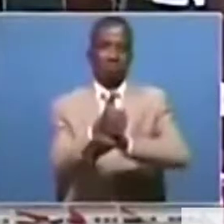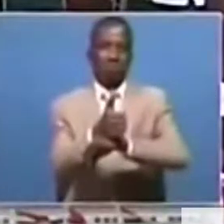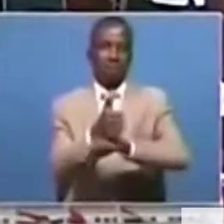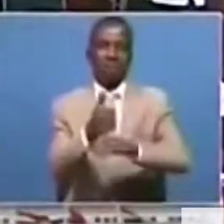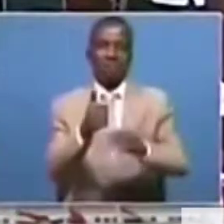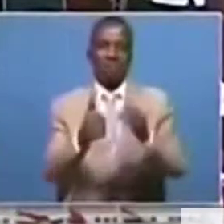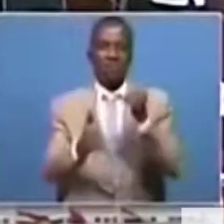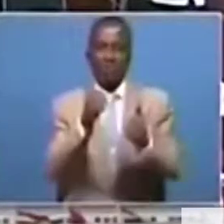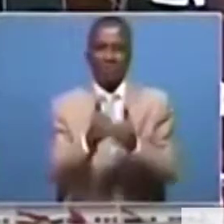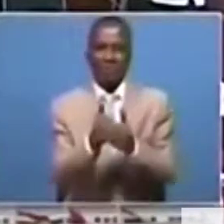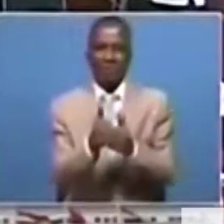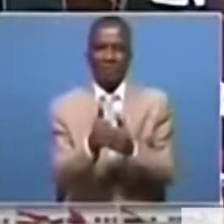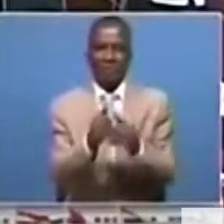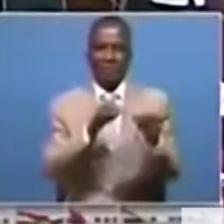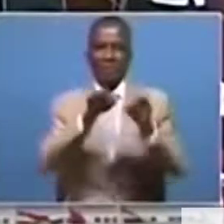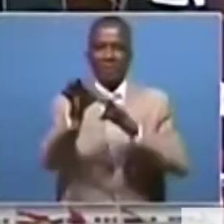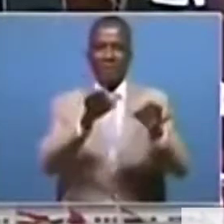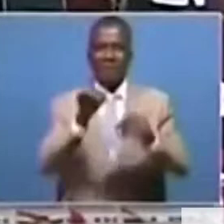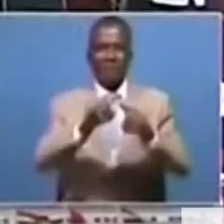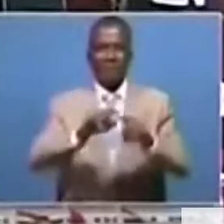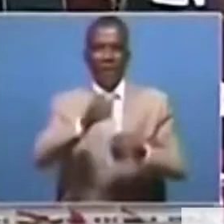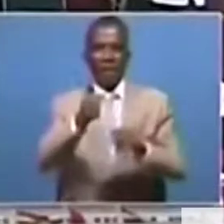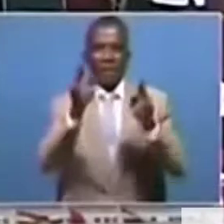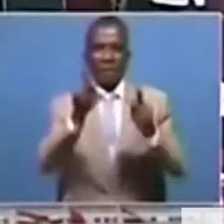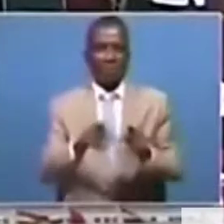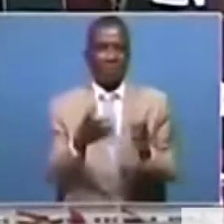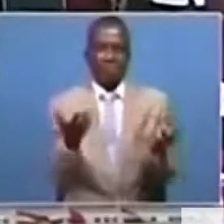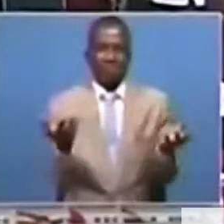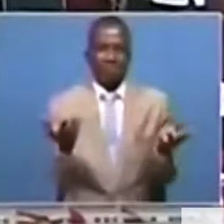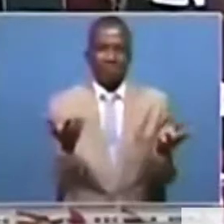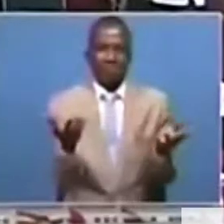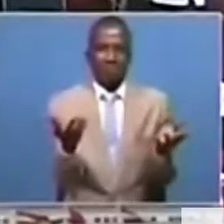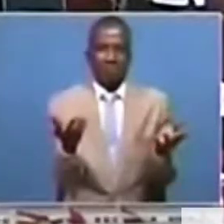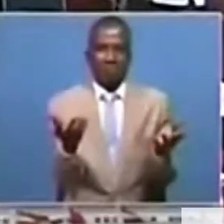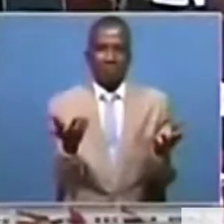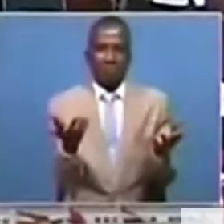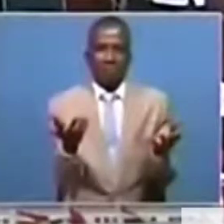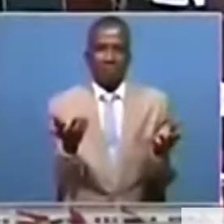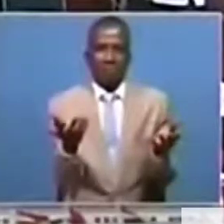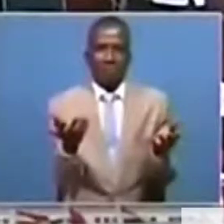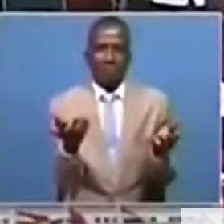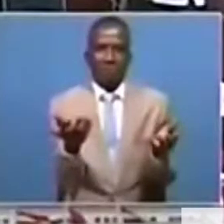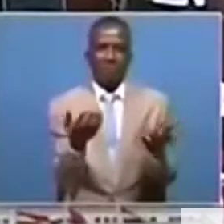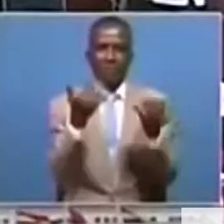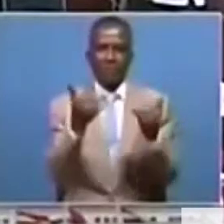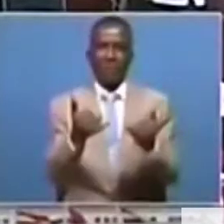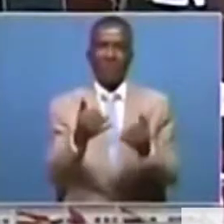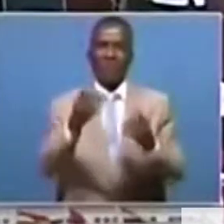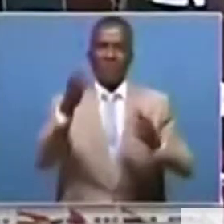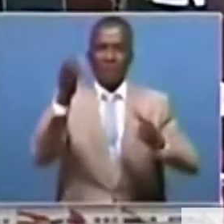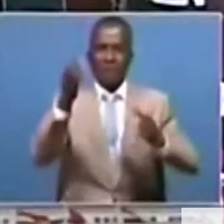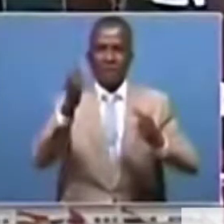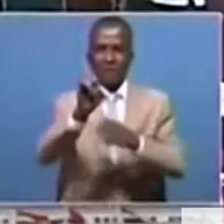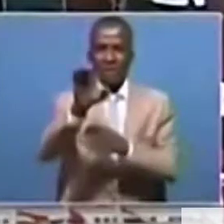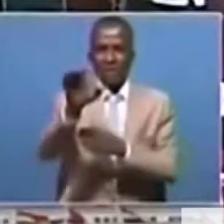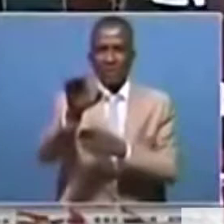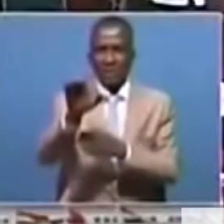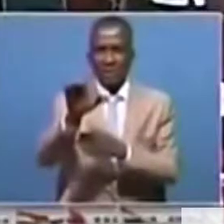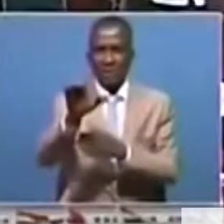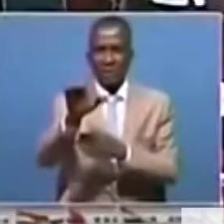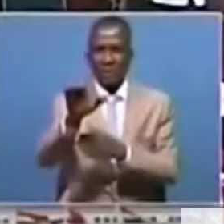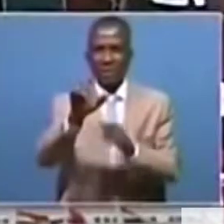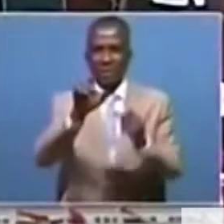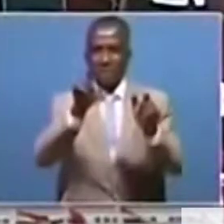for which she was to explain or account to anybody for anything he has done or not done. It is the institution, the Electoral Commission, which he